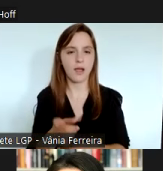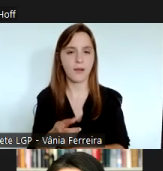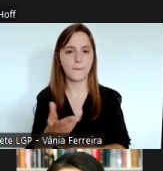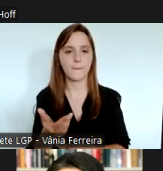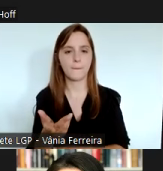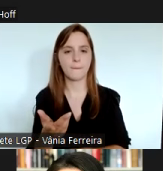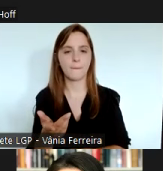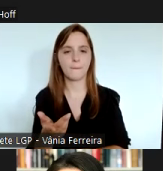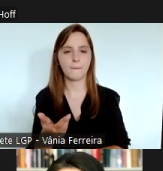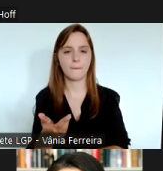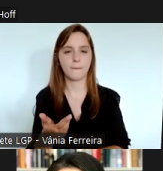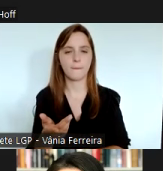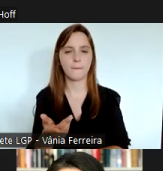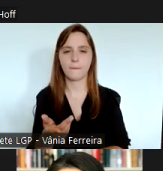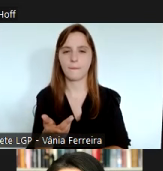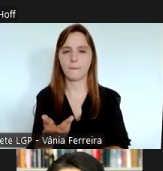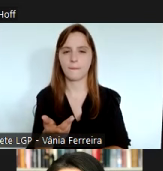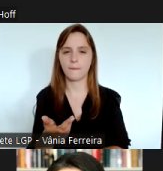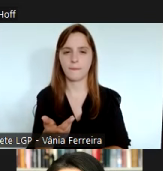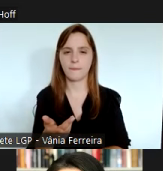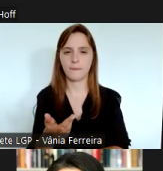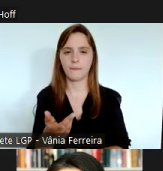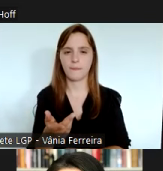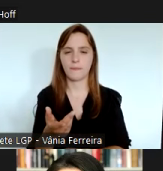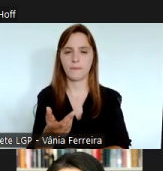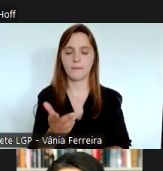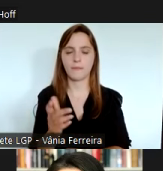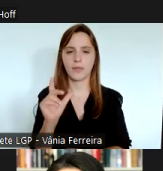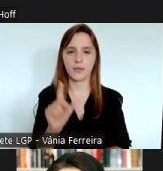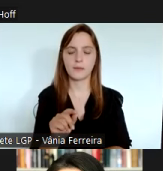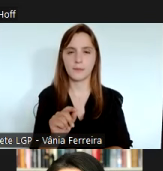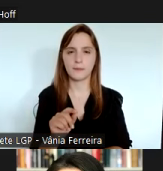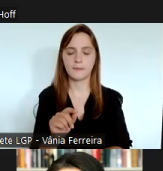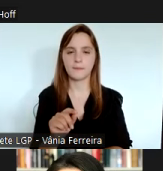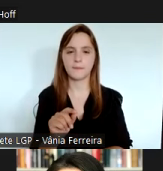Yeah, I think we could do that better. And also,